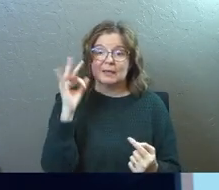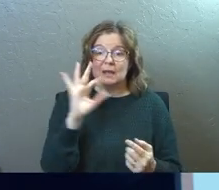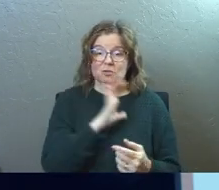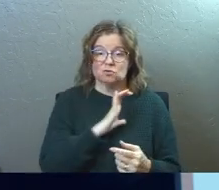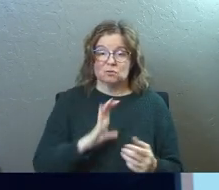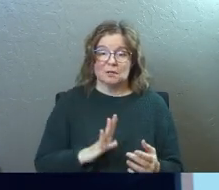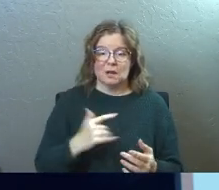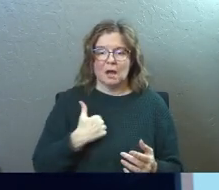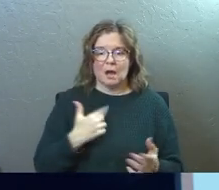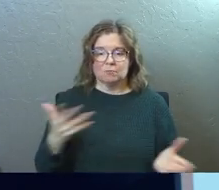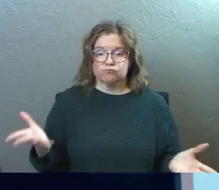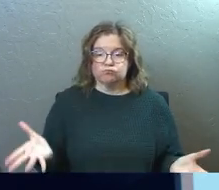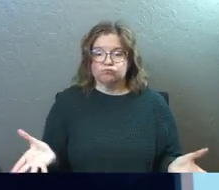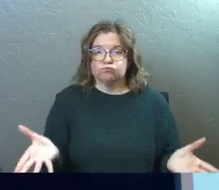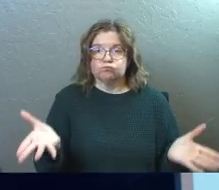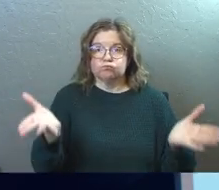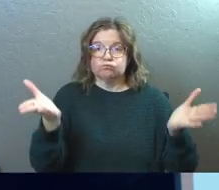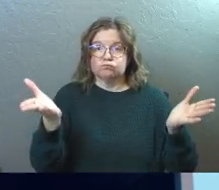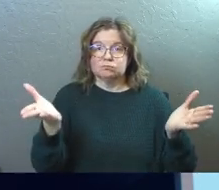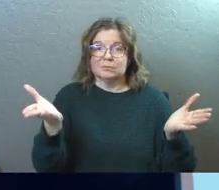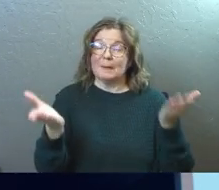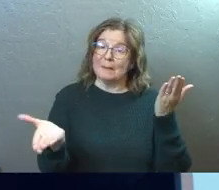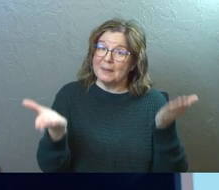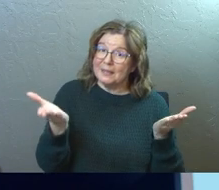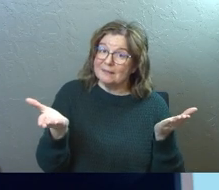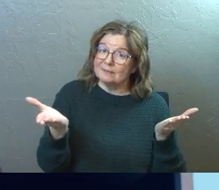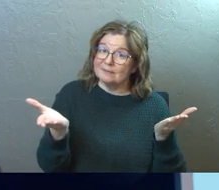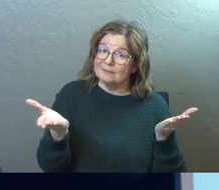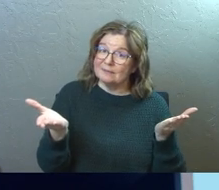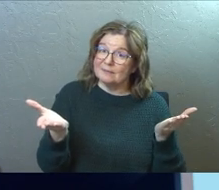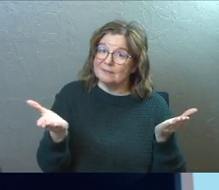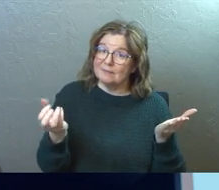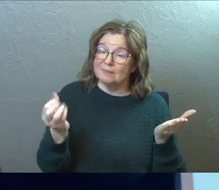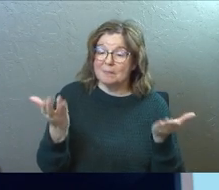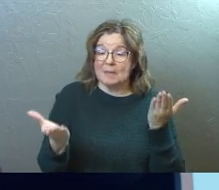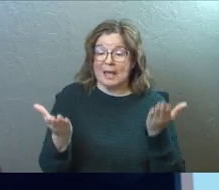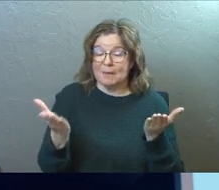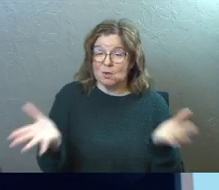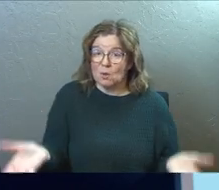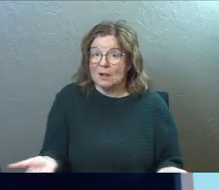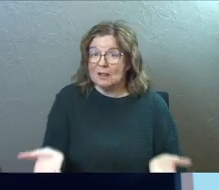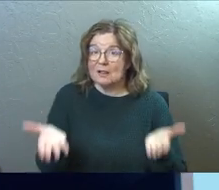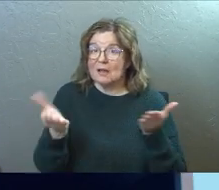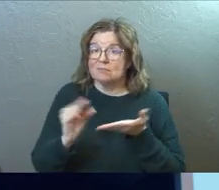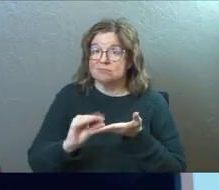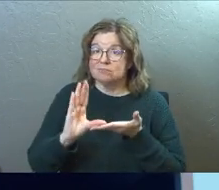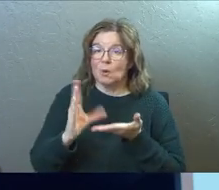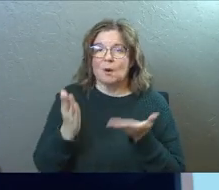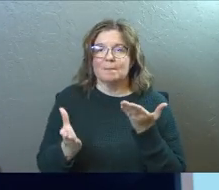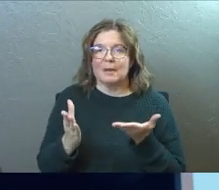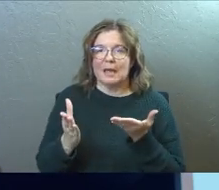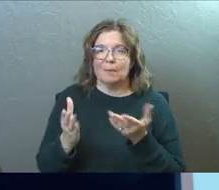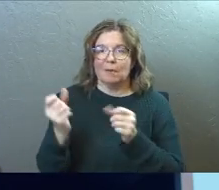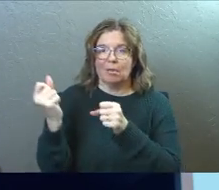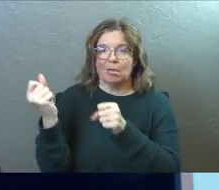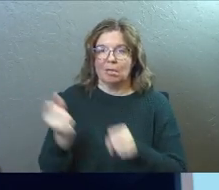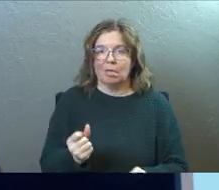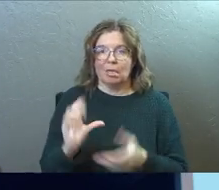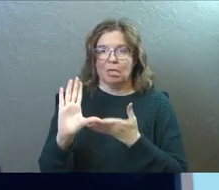as a Christian, I'm lifting these people up. Maybe. Maybe you are. Or maybe they're pulling you